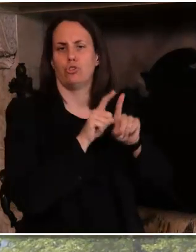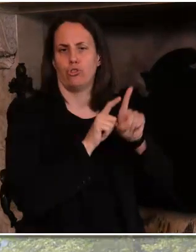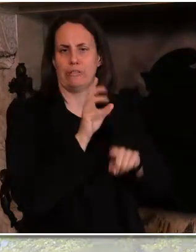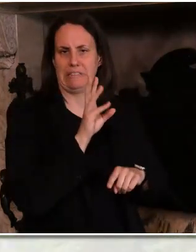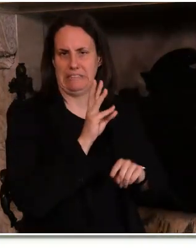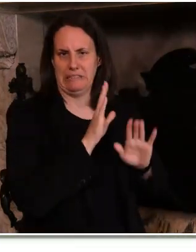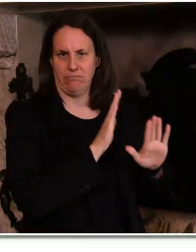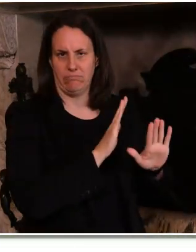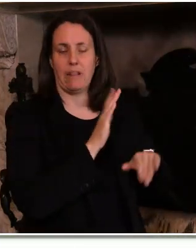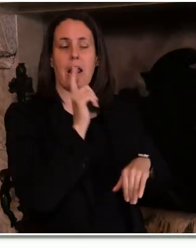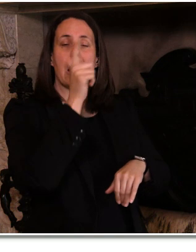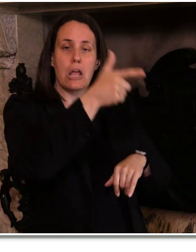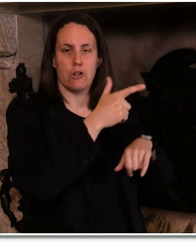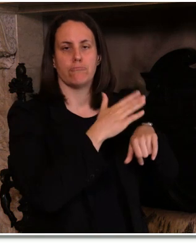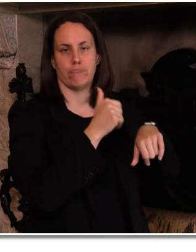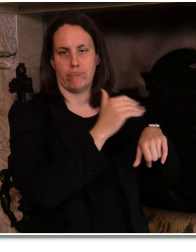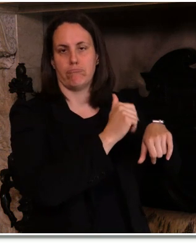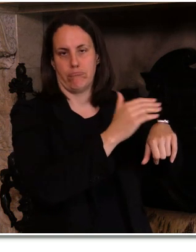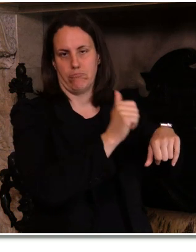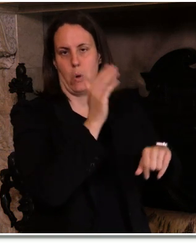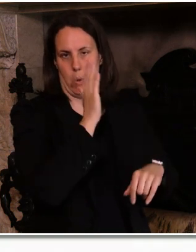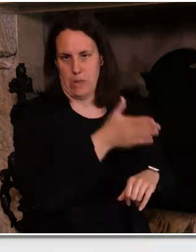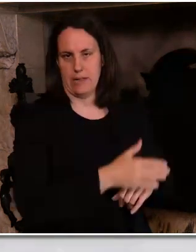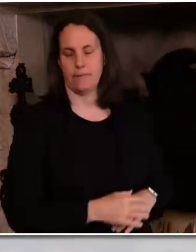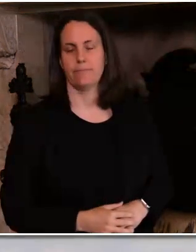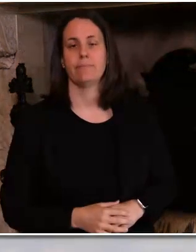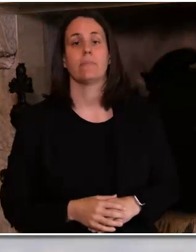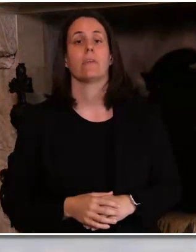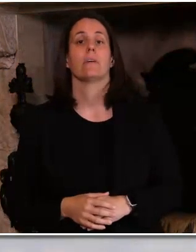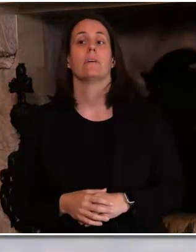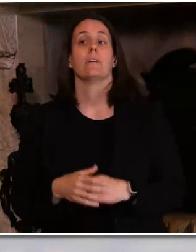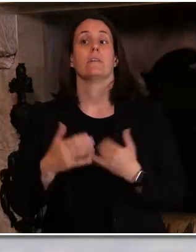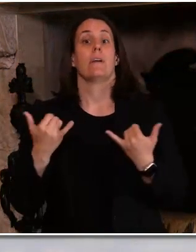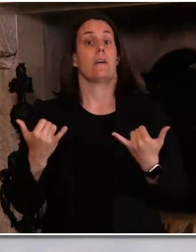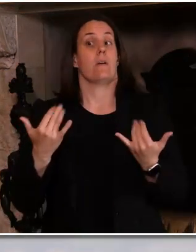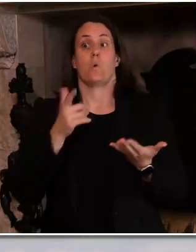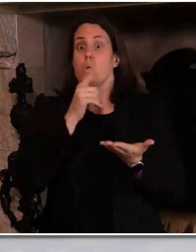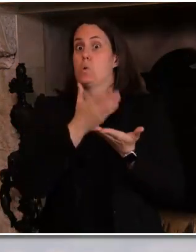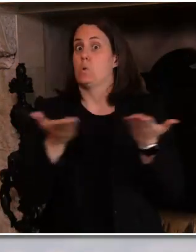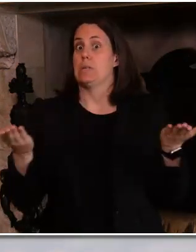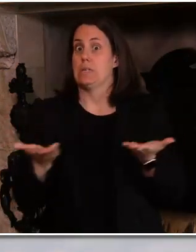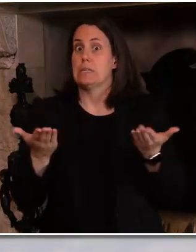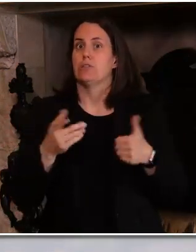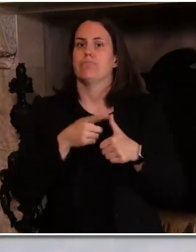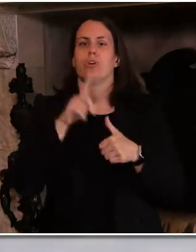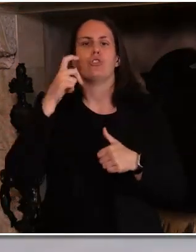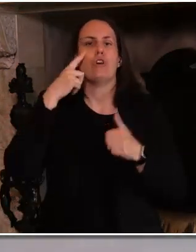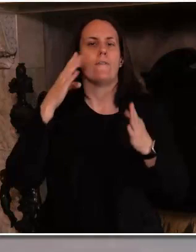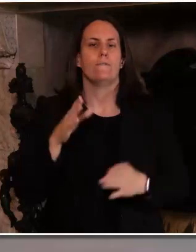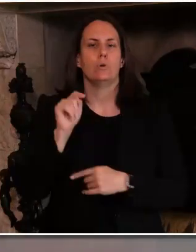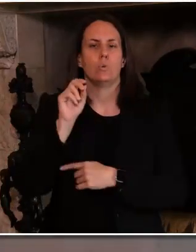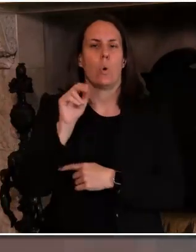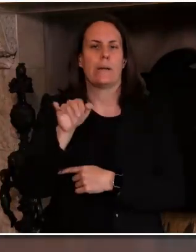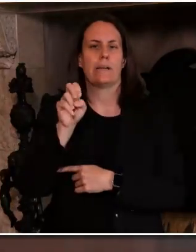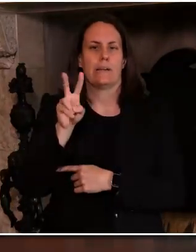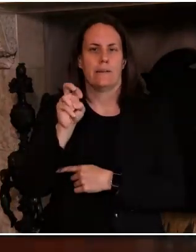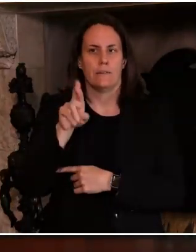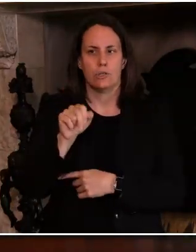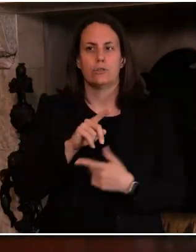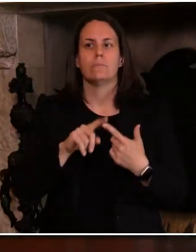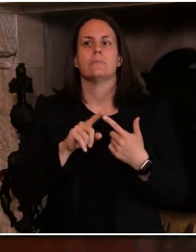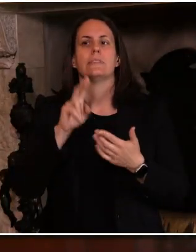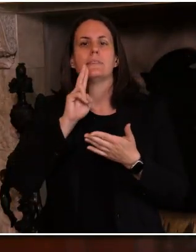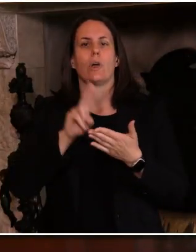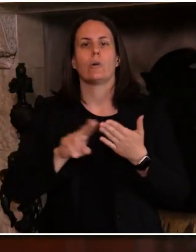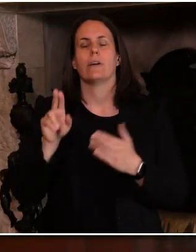please use *6 to mute and unmute your phone. Joining us for today's briefing are Governor Tony Evers, DHS